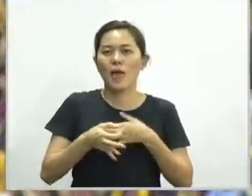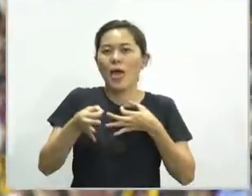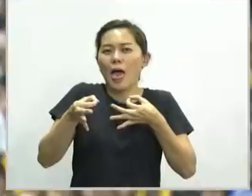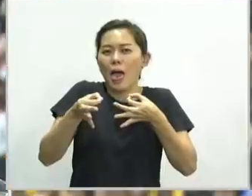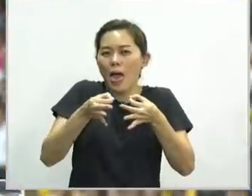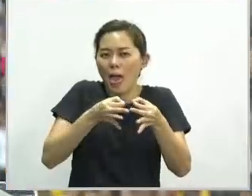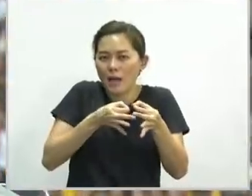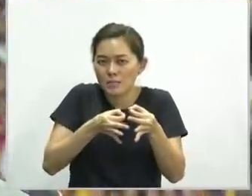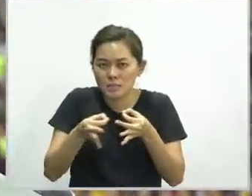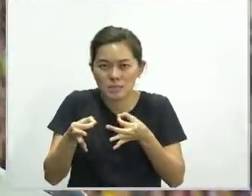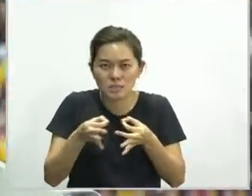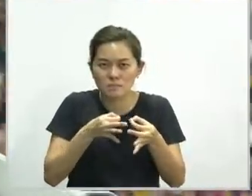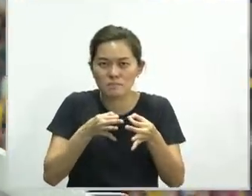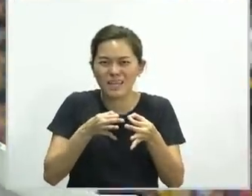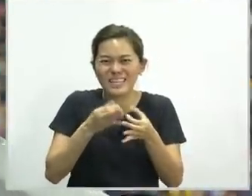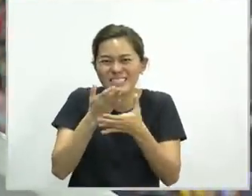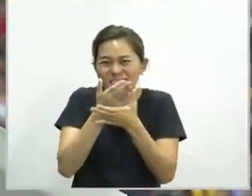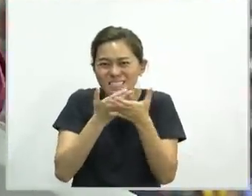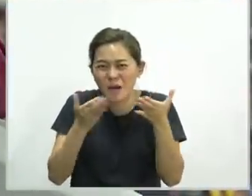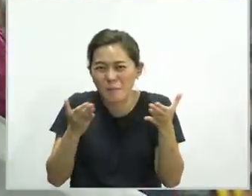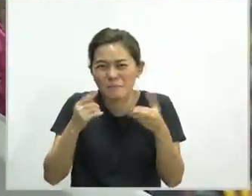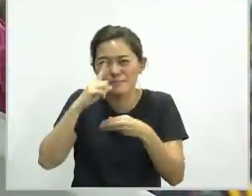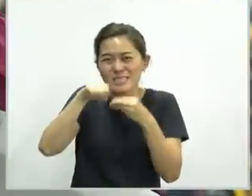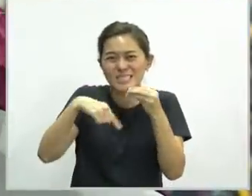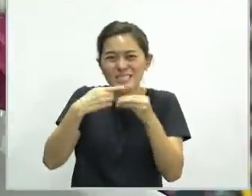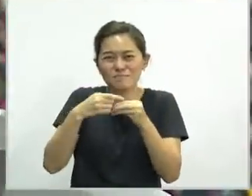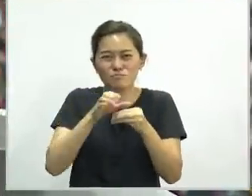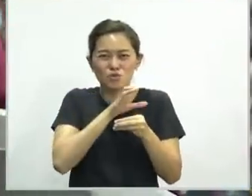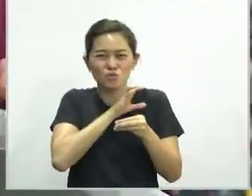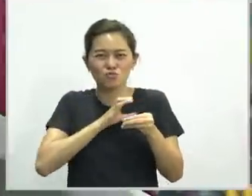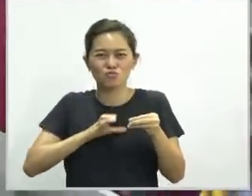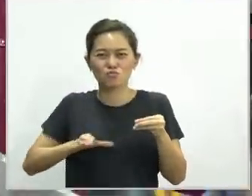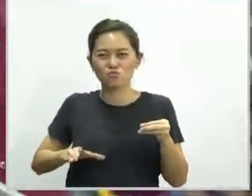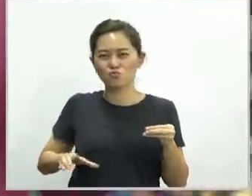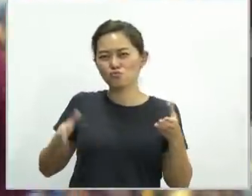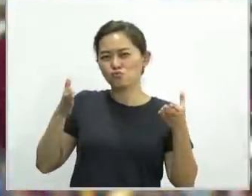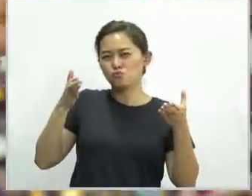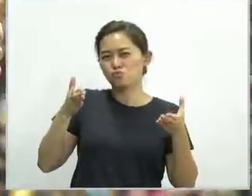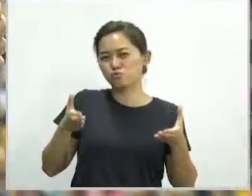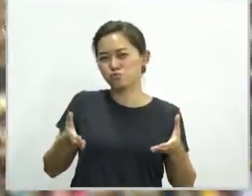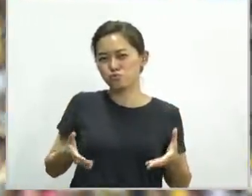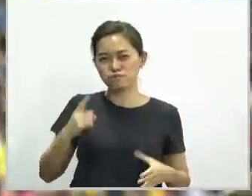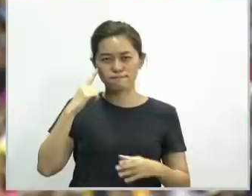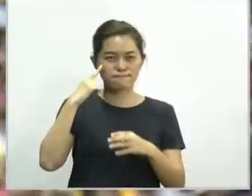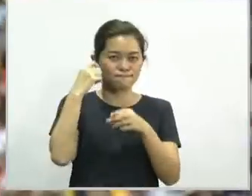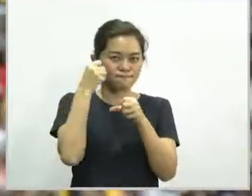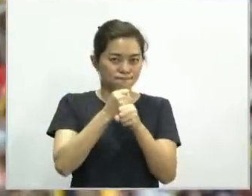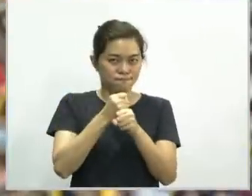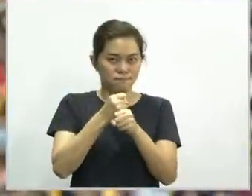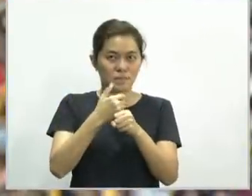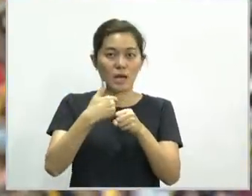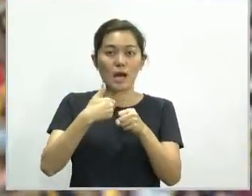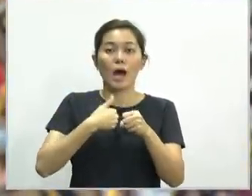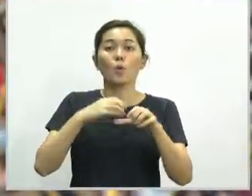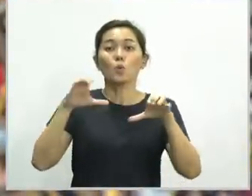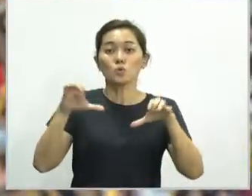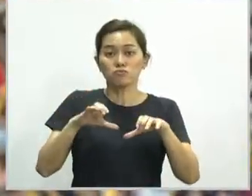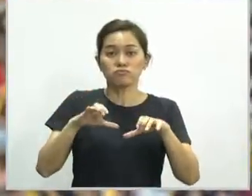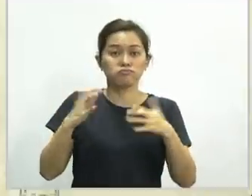something of Christianity. And I'm going to do that three